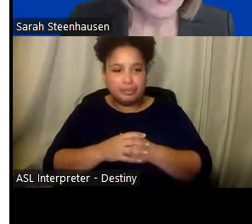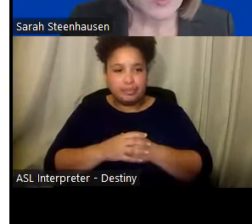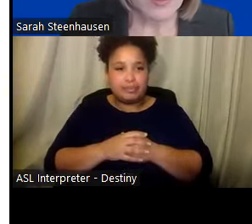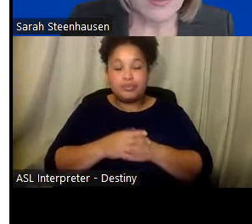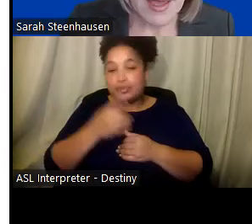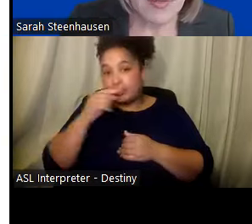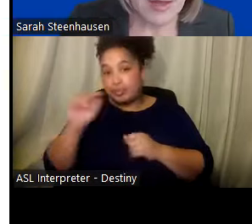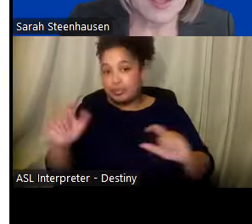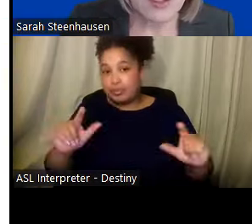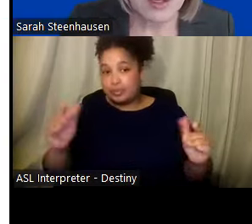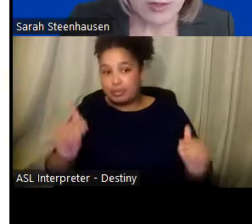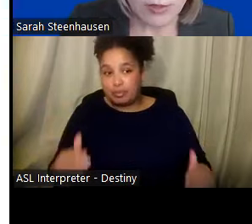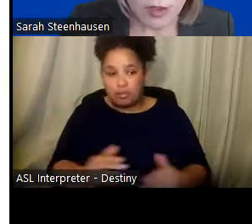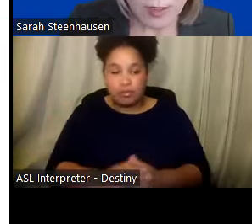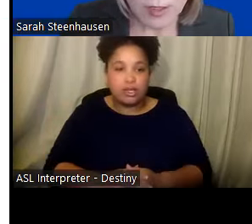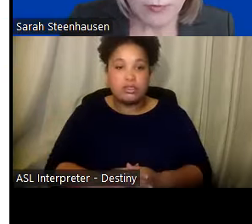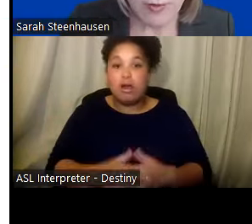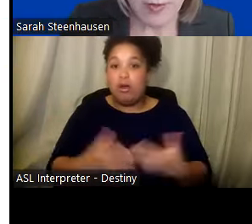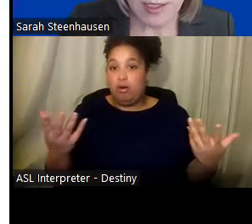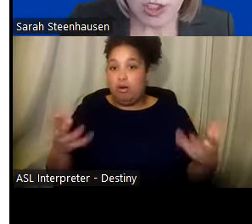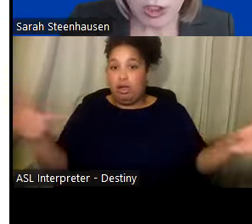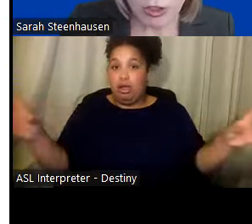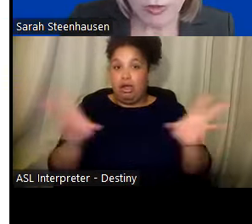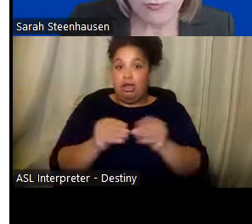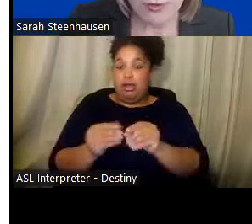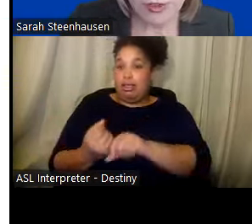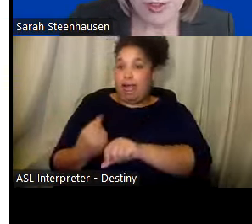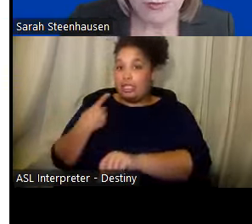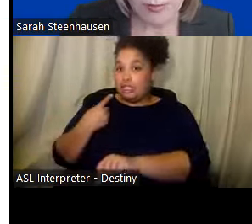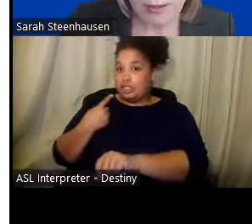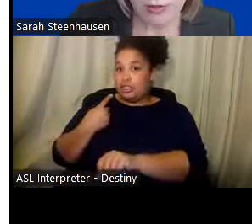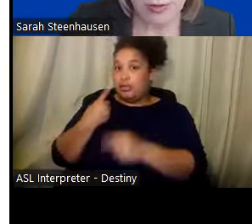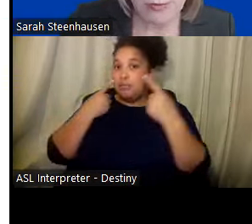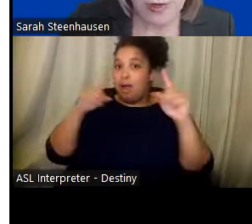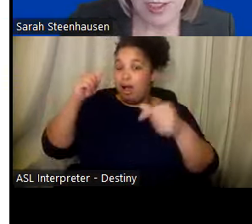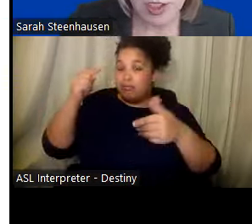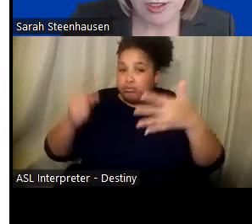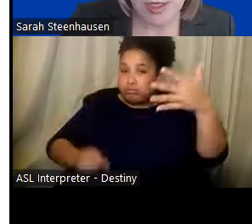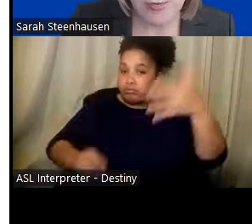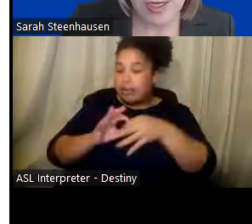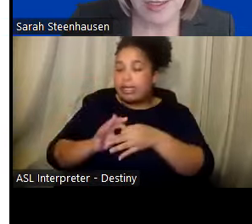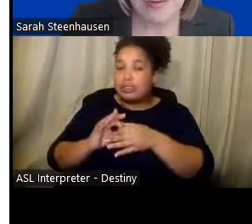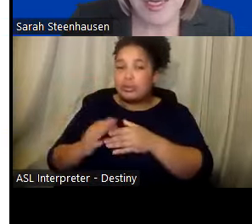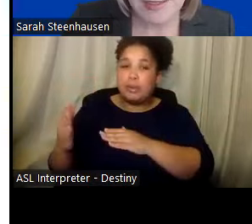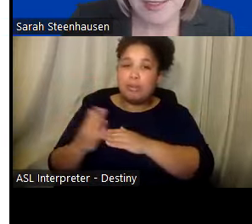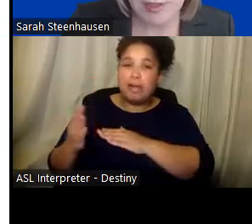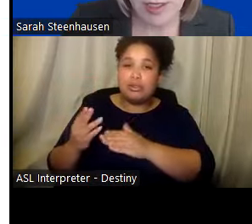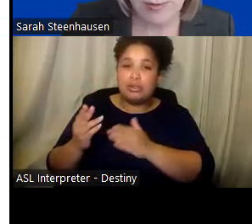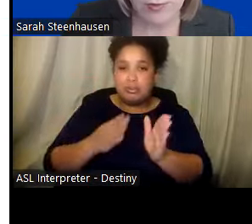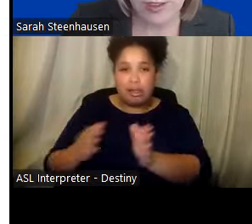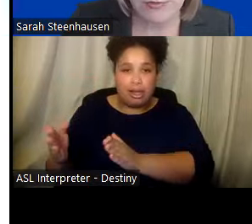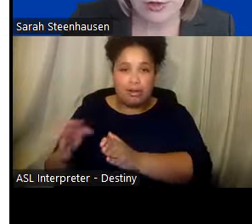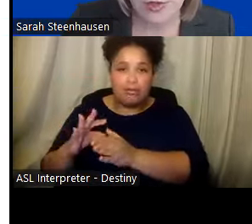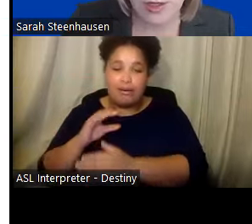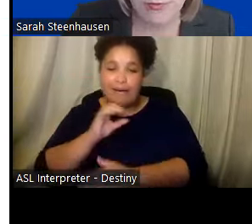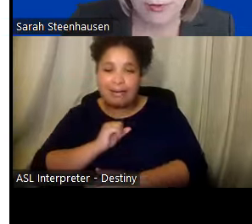So with all of that, that was our accomplishments from the last few years of the Master Plan for Aging. And in that same time,